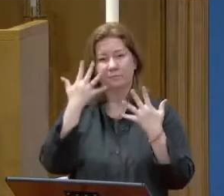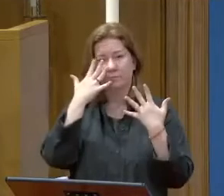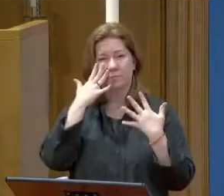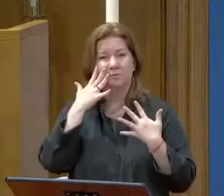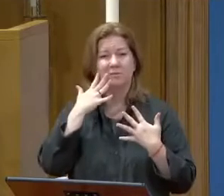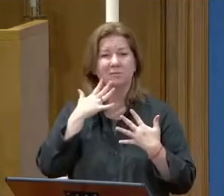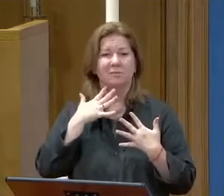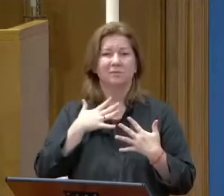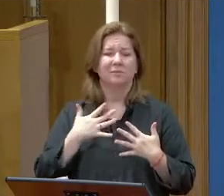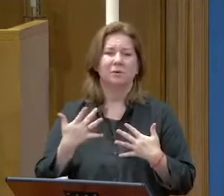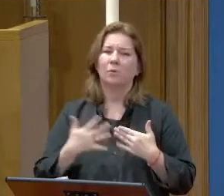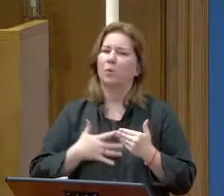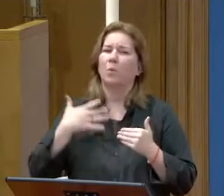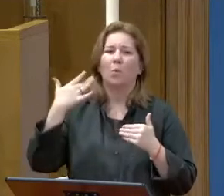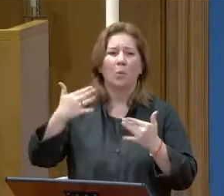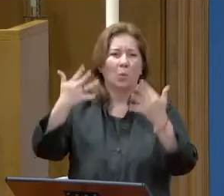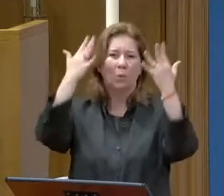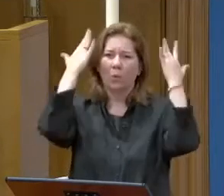too great to bear.